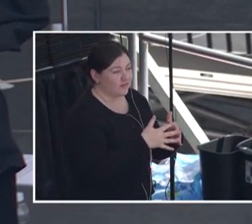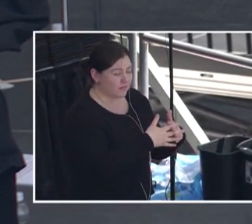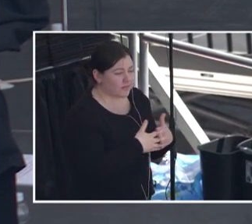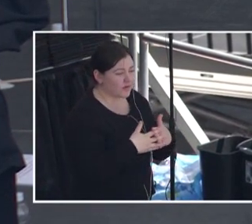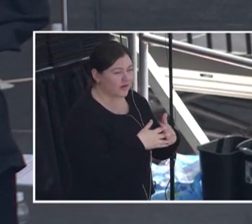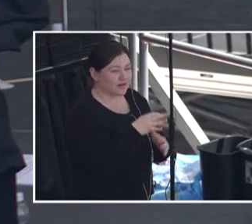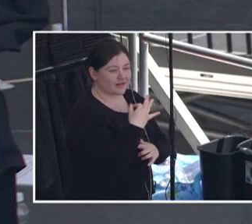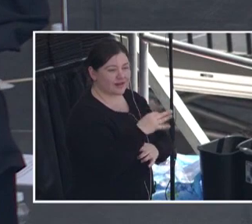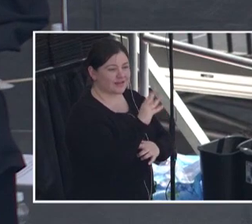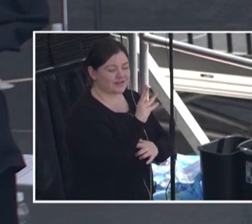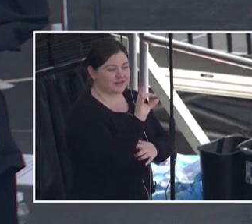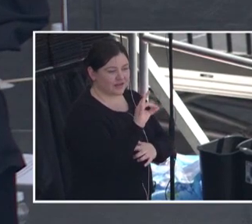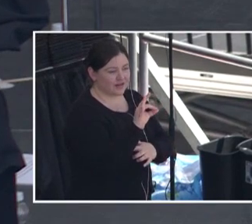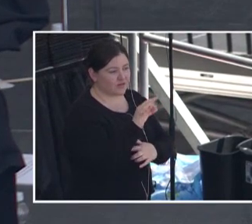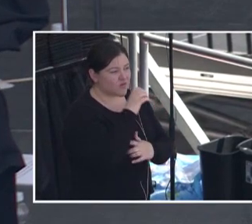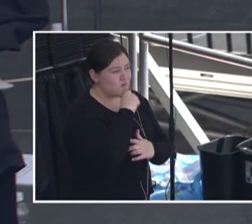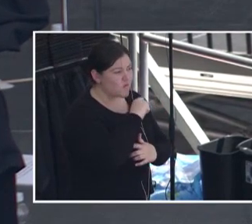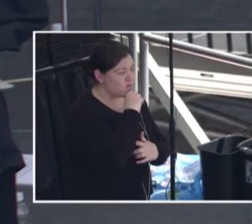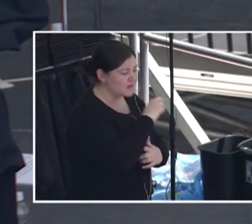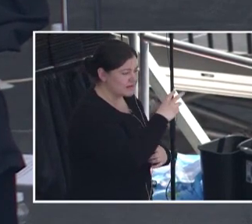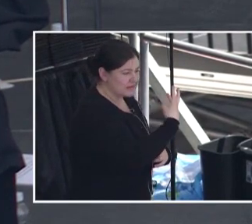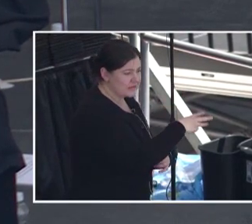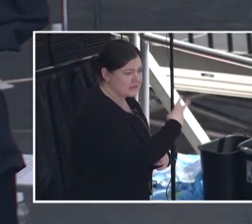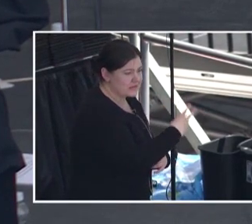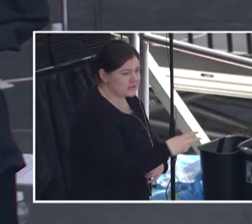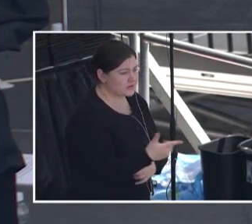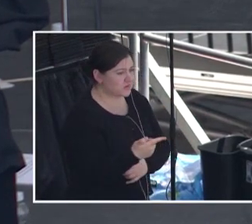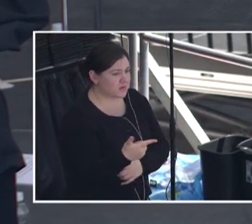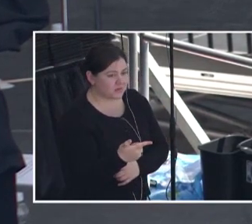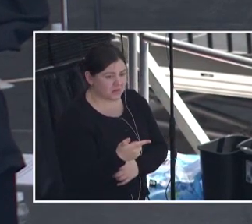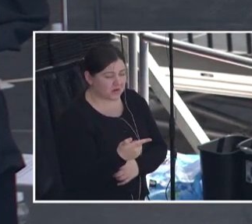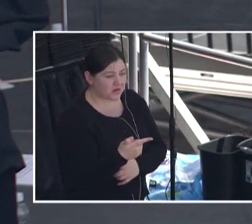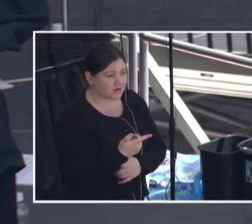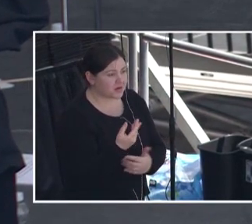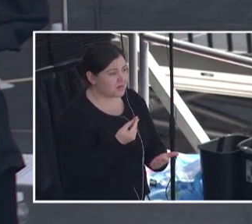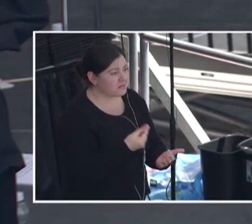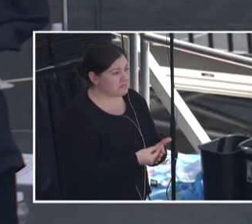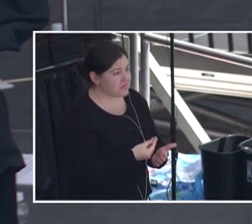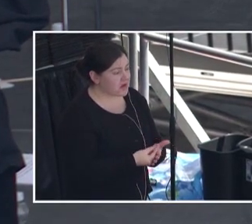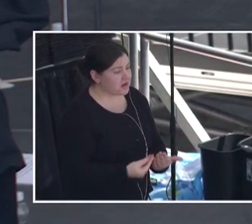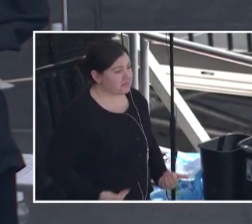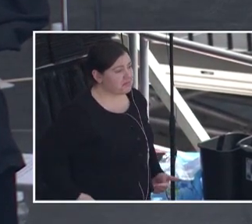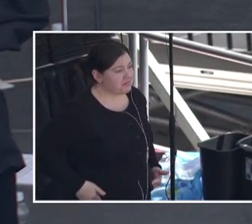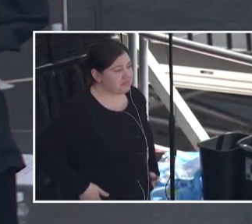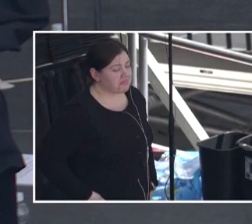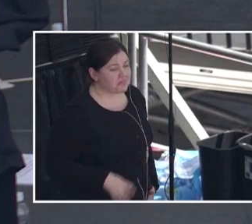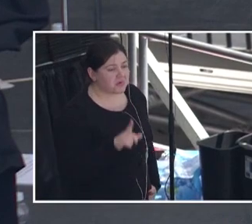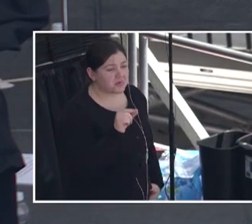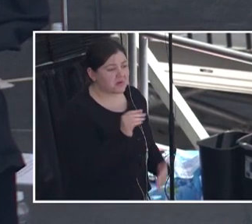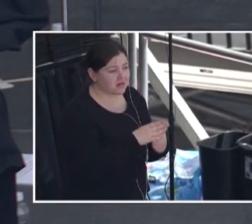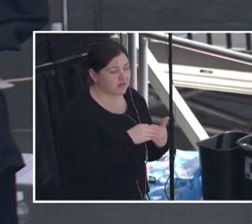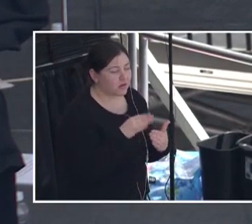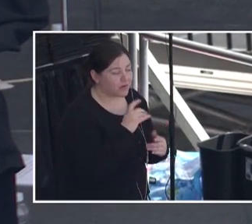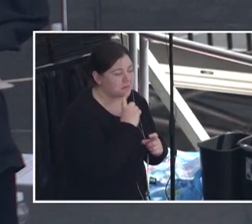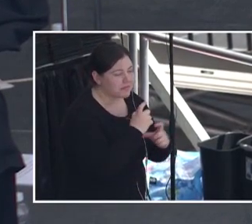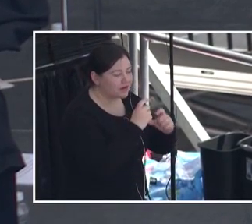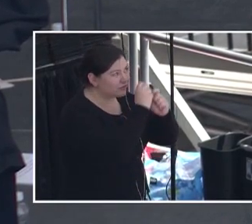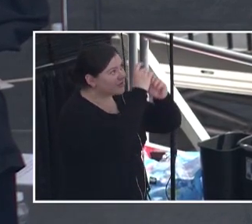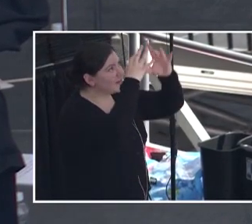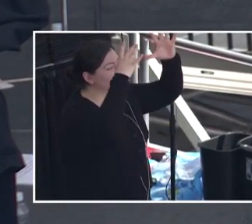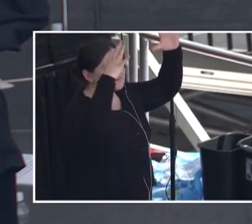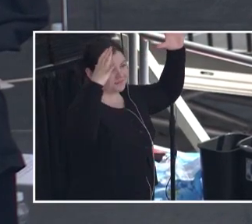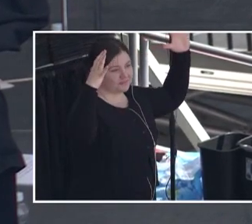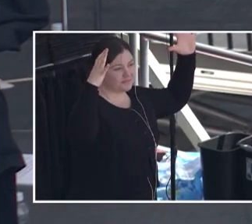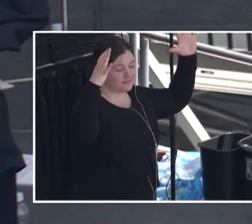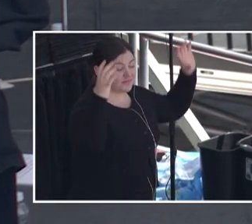the age of 16 and 21 with $20 and a dream. At such a